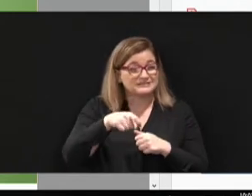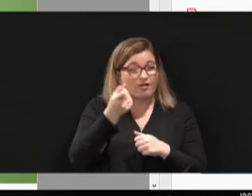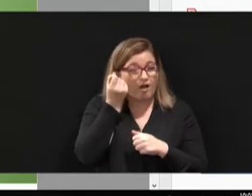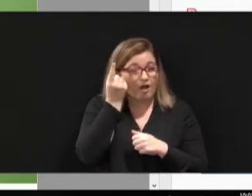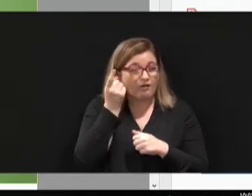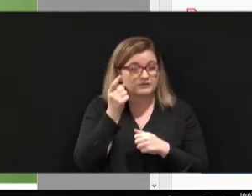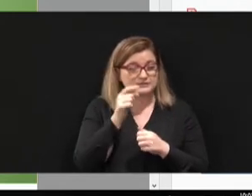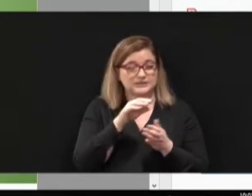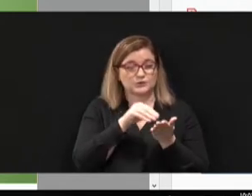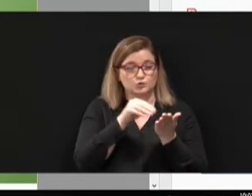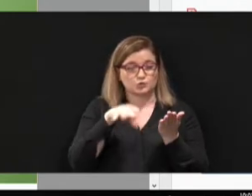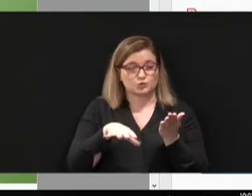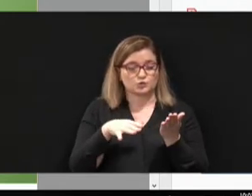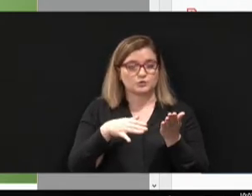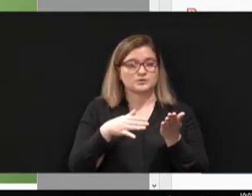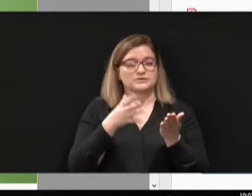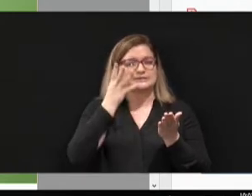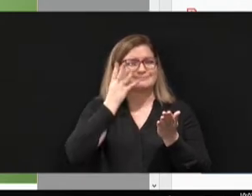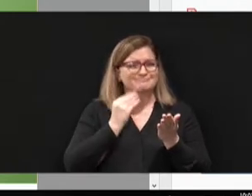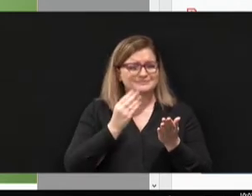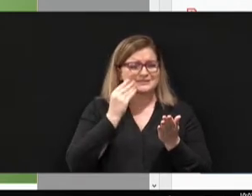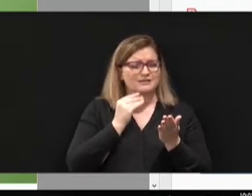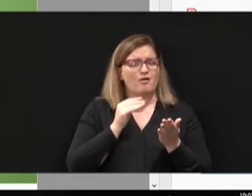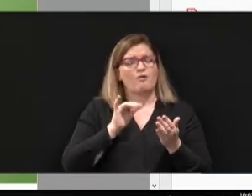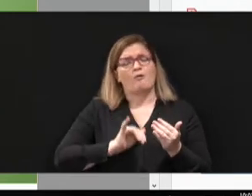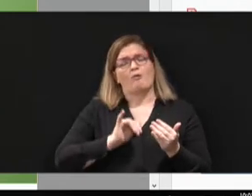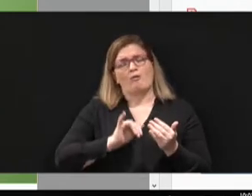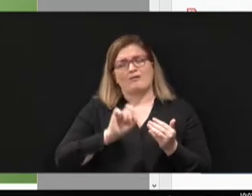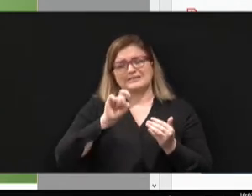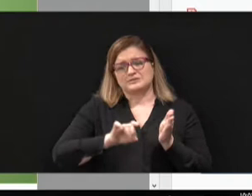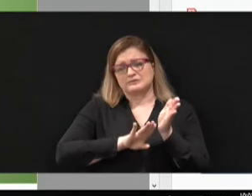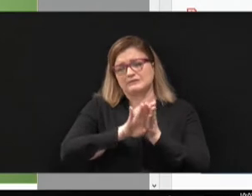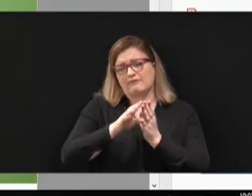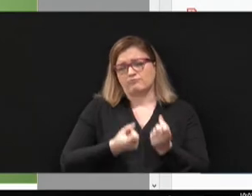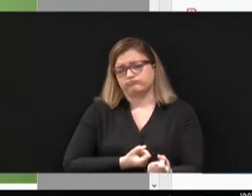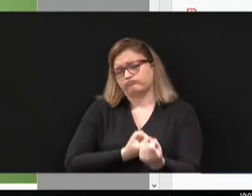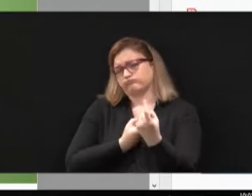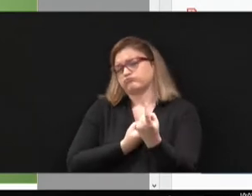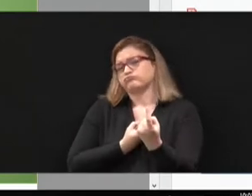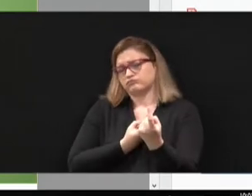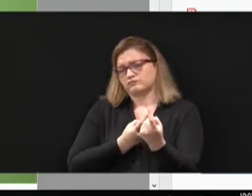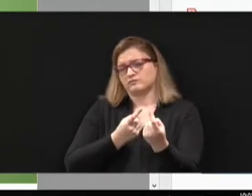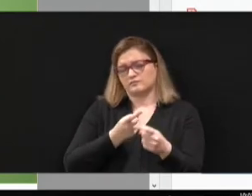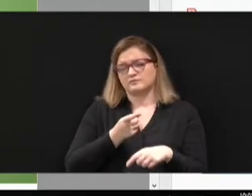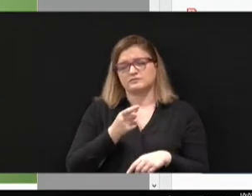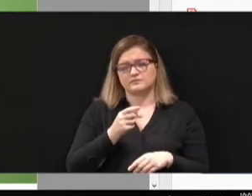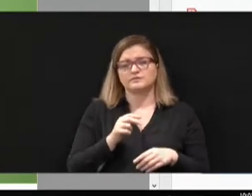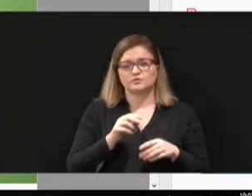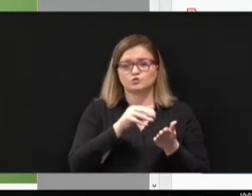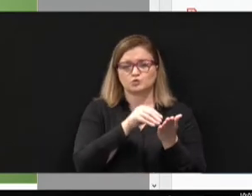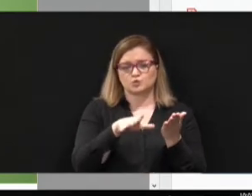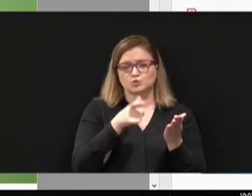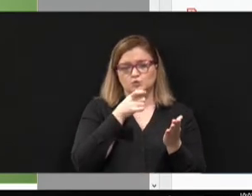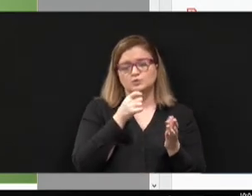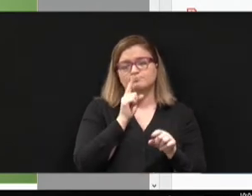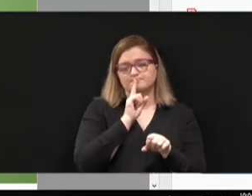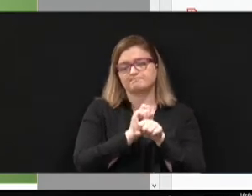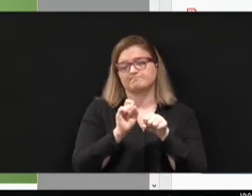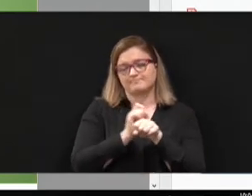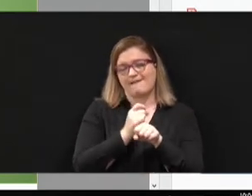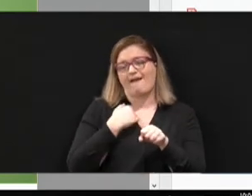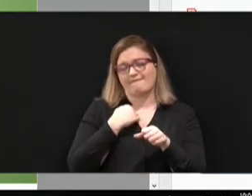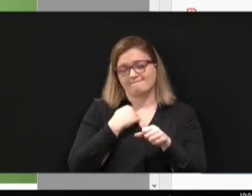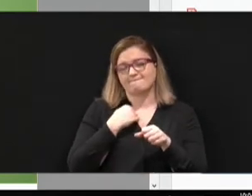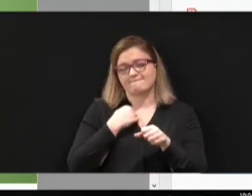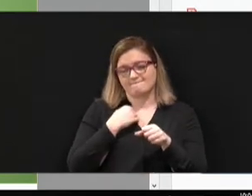through and to develop empathy for those with dyslexia. Okay, I also want to say before we